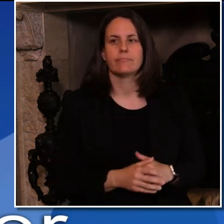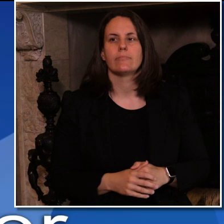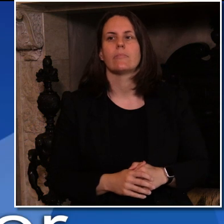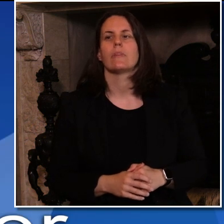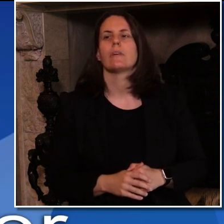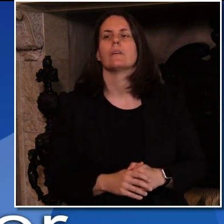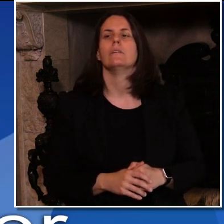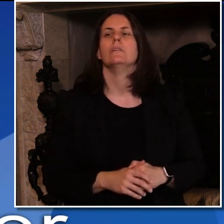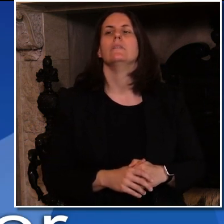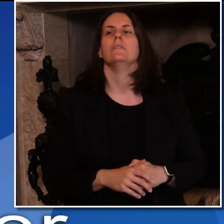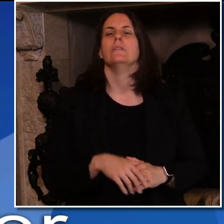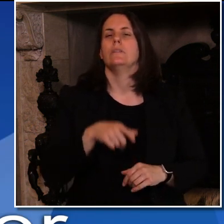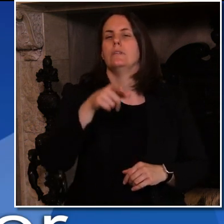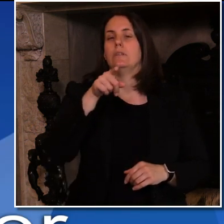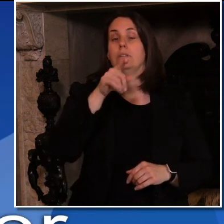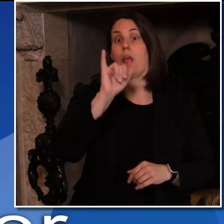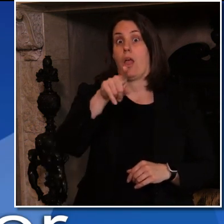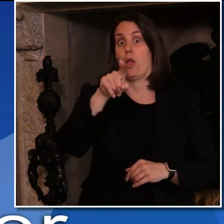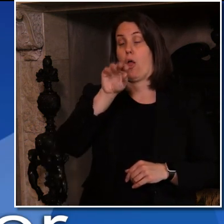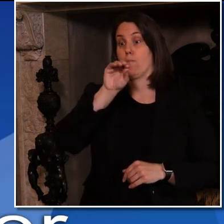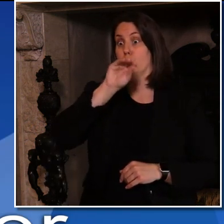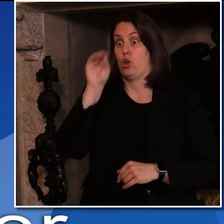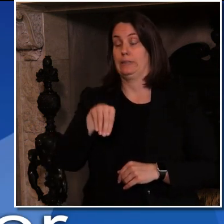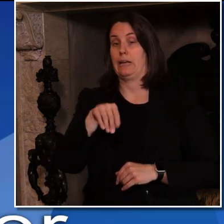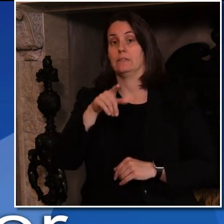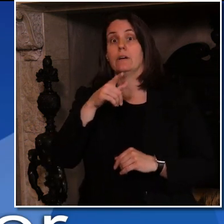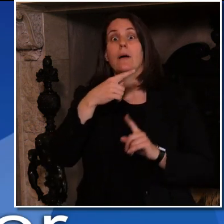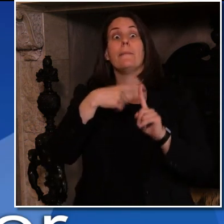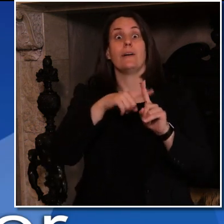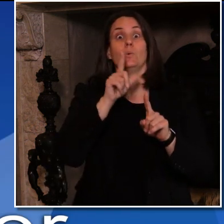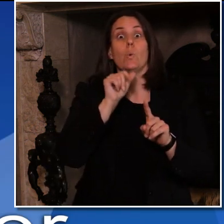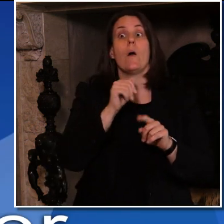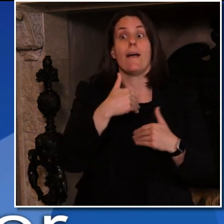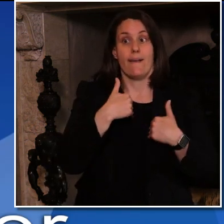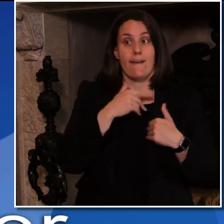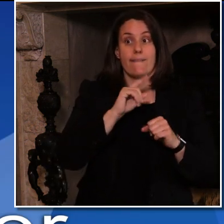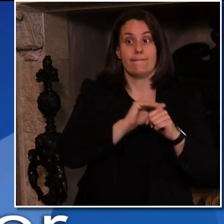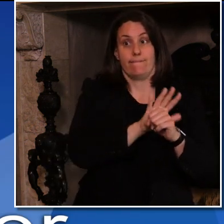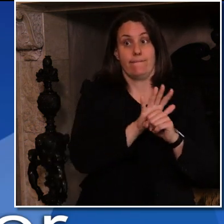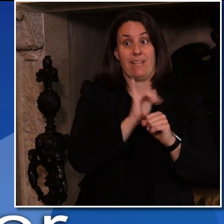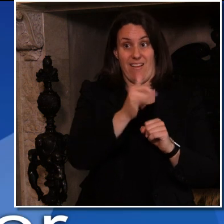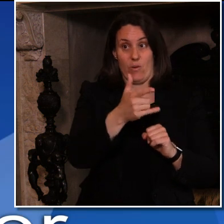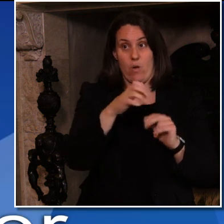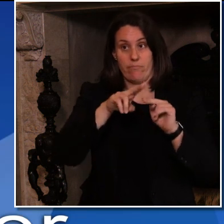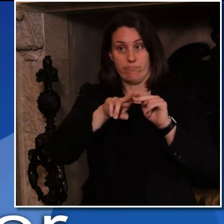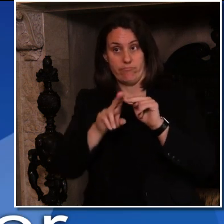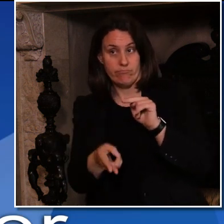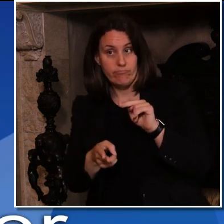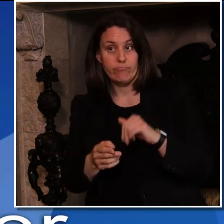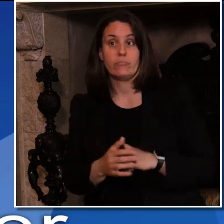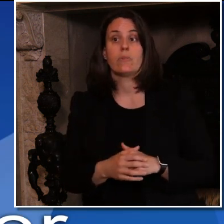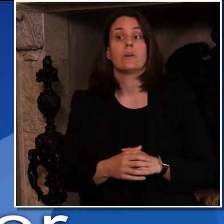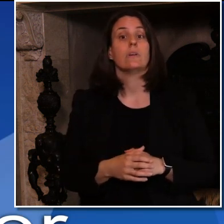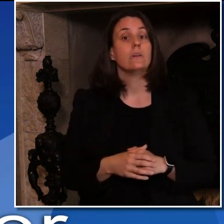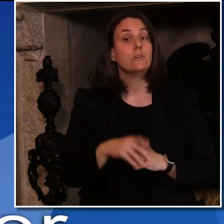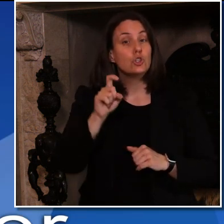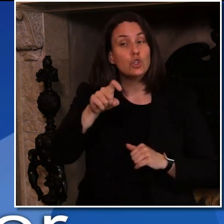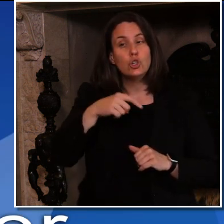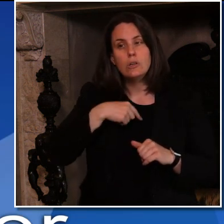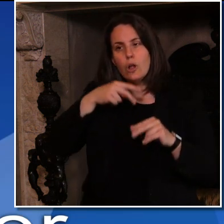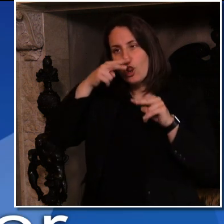trend. Is there a target percentage people should be looking at for implementing phase 1 of the Badger Bounceback plan?